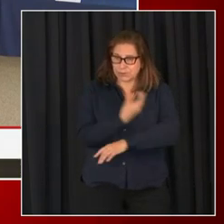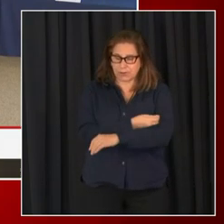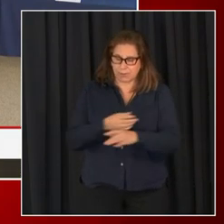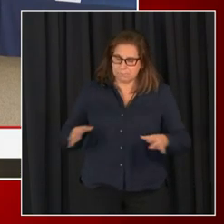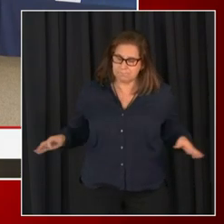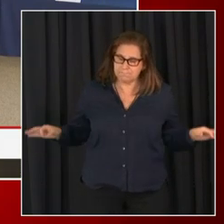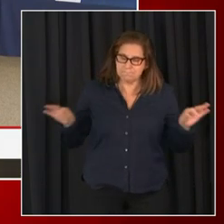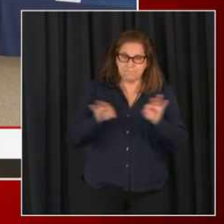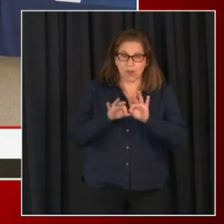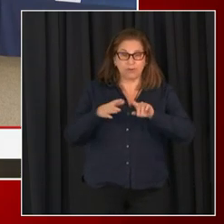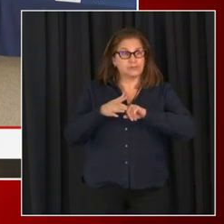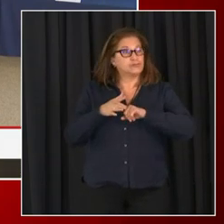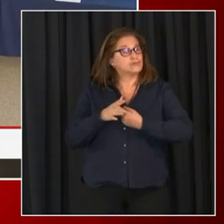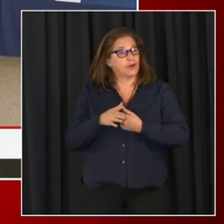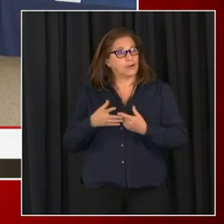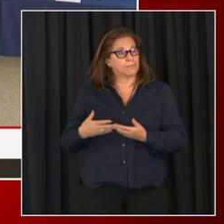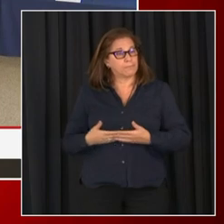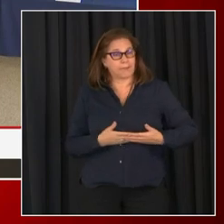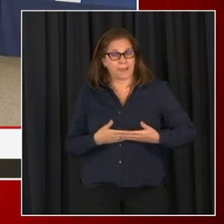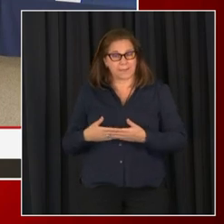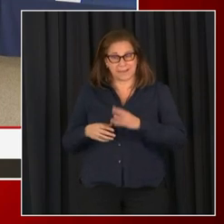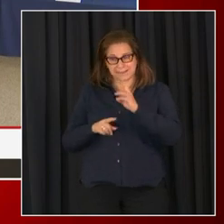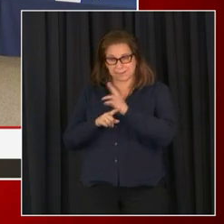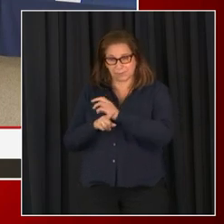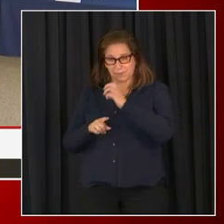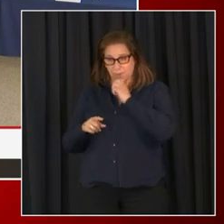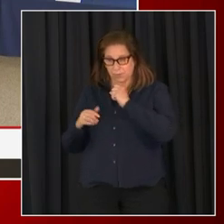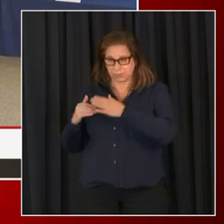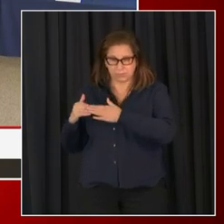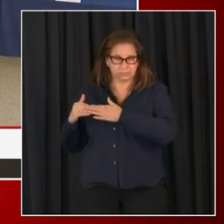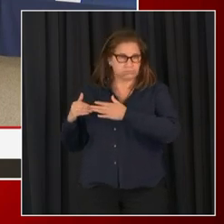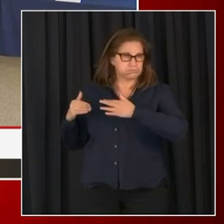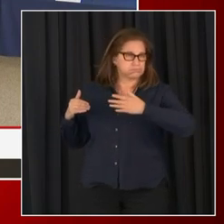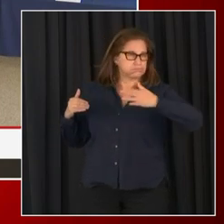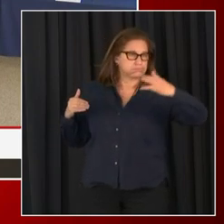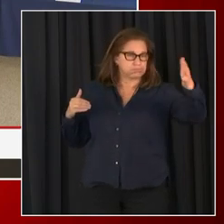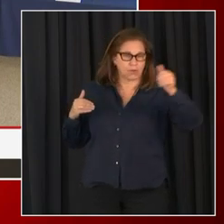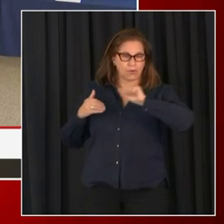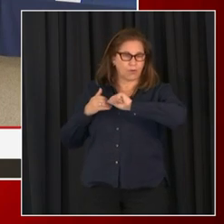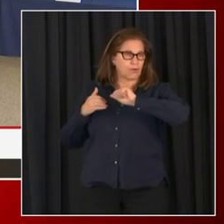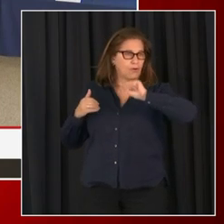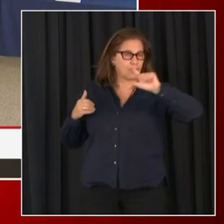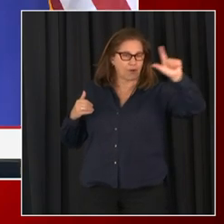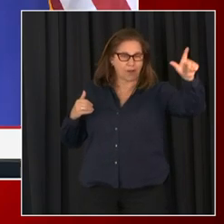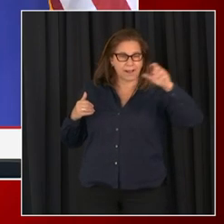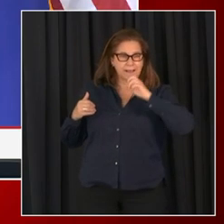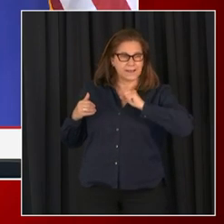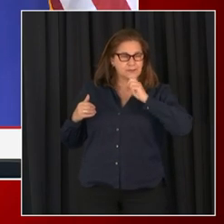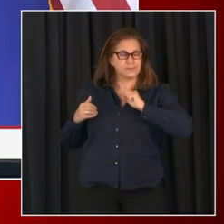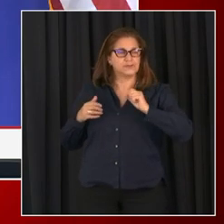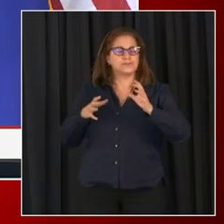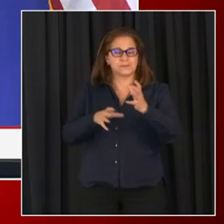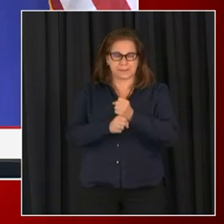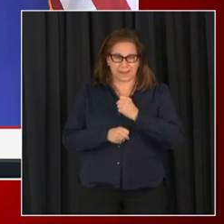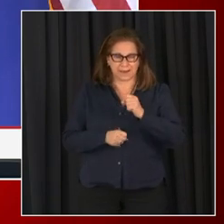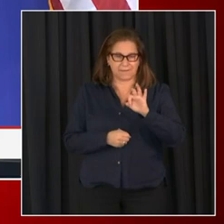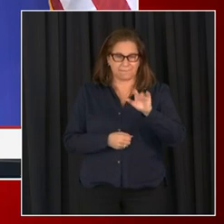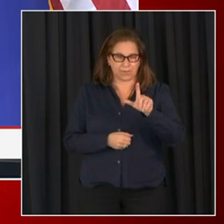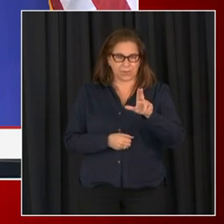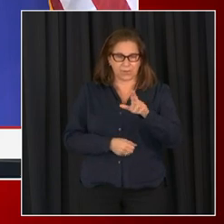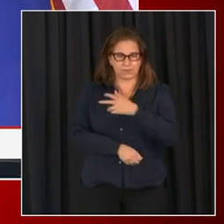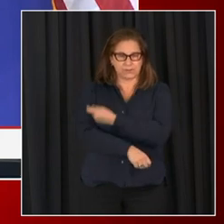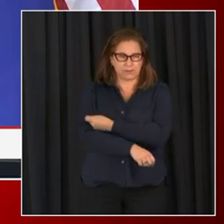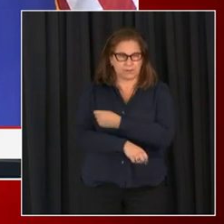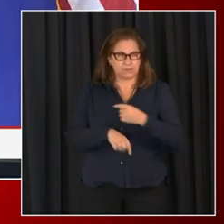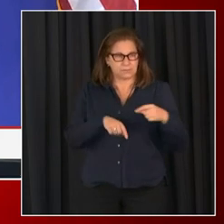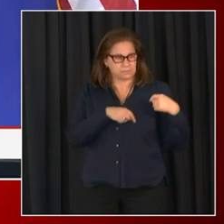during influenza season, having everyone focus on getting those flu shots beginning in September. We want everyone to get